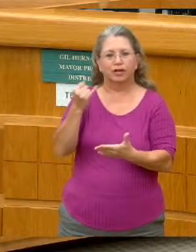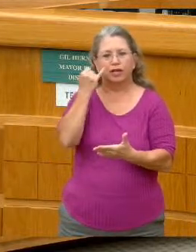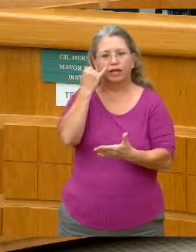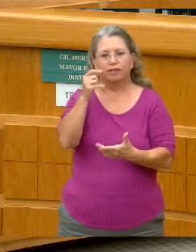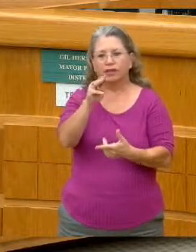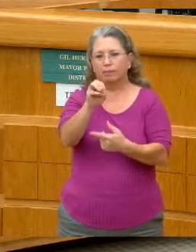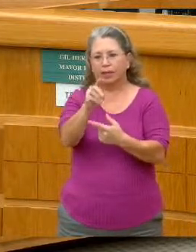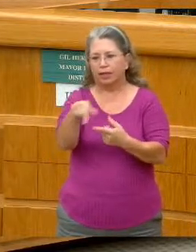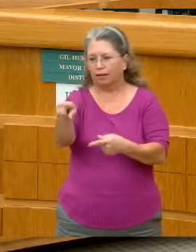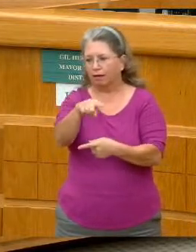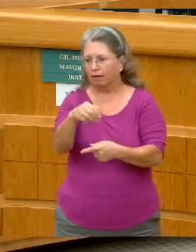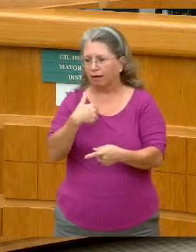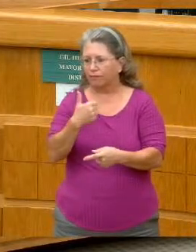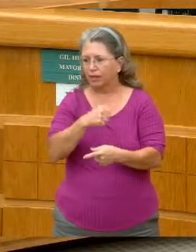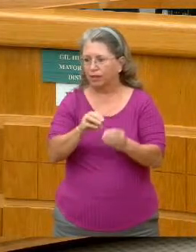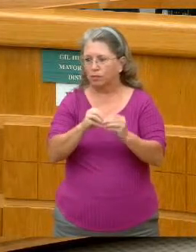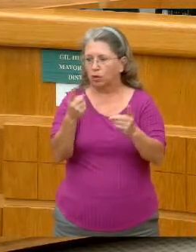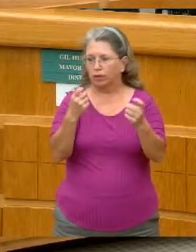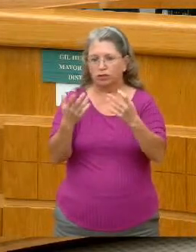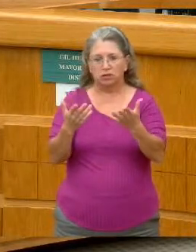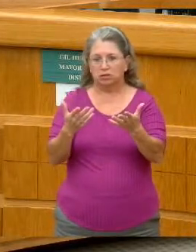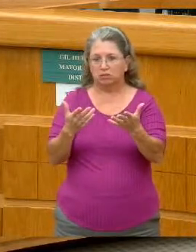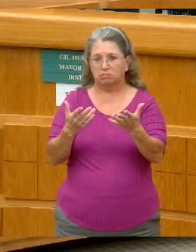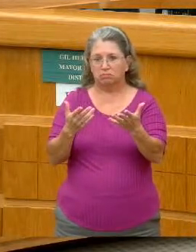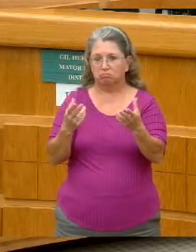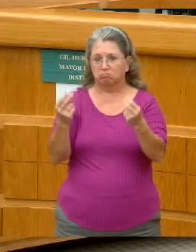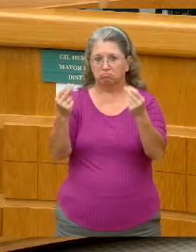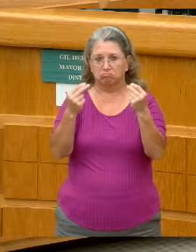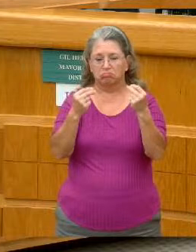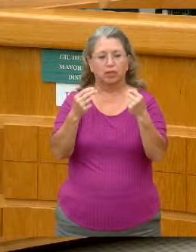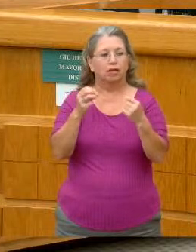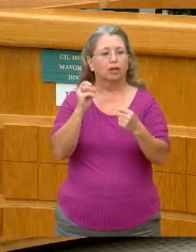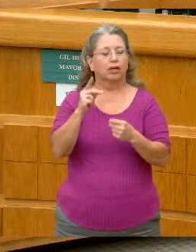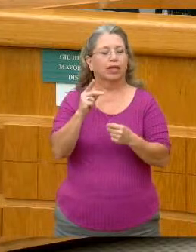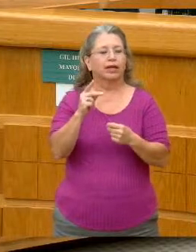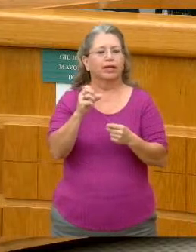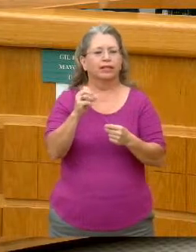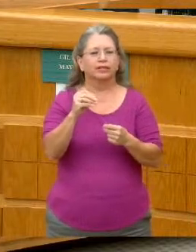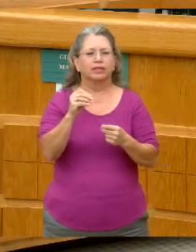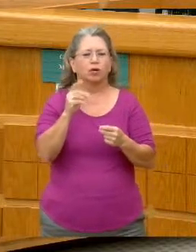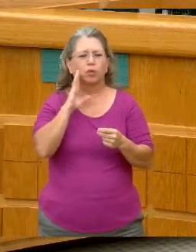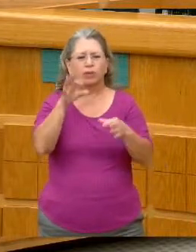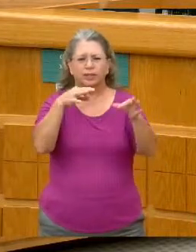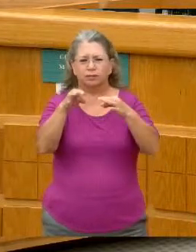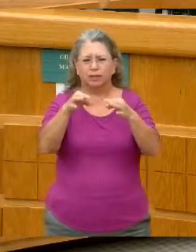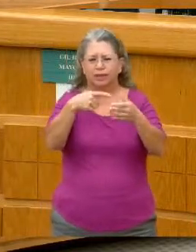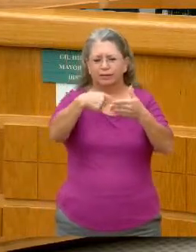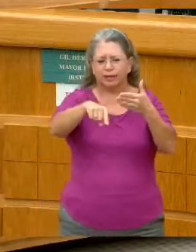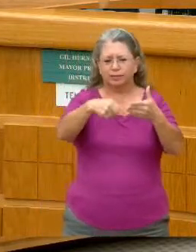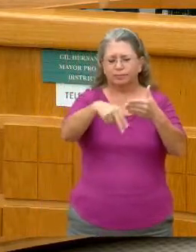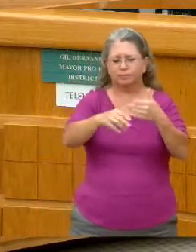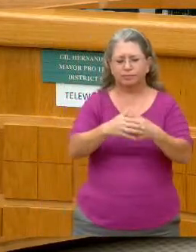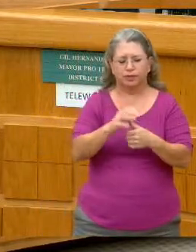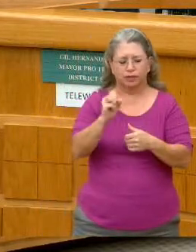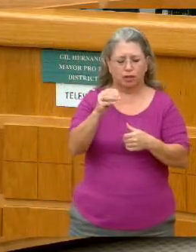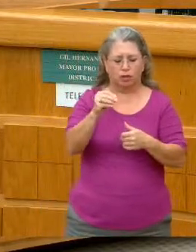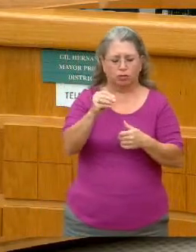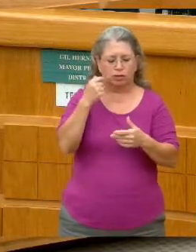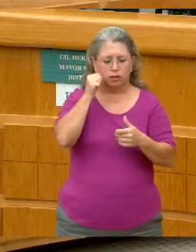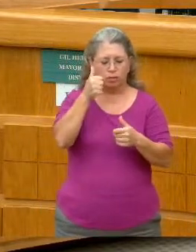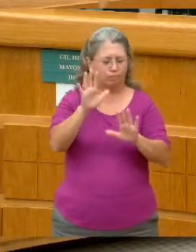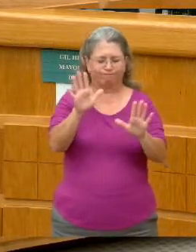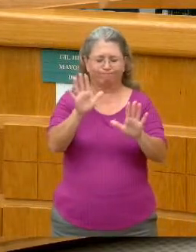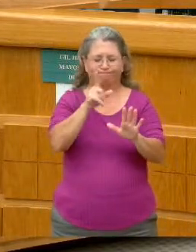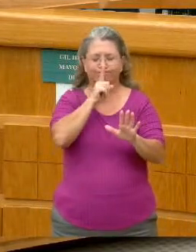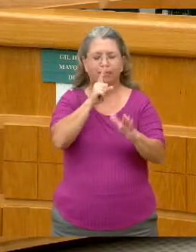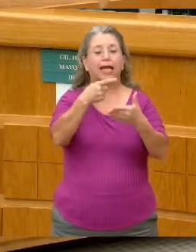have. We good? Okay, let me give you the lineup for the next couple of weeks. So tomorrow, I mean not tomorrow, but next week we're going to do the